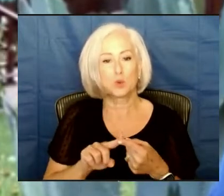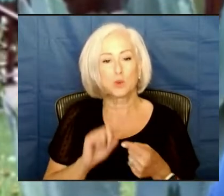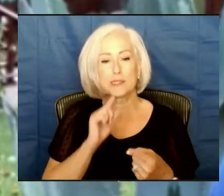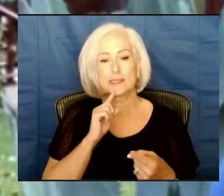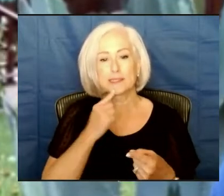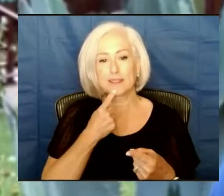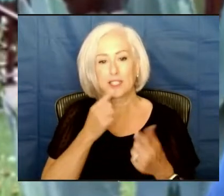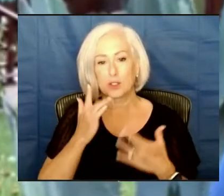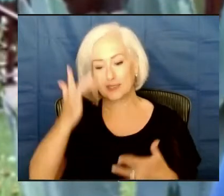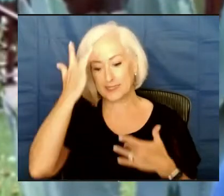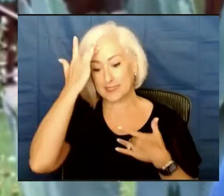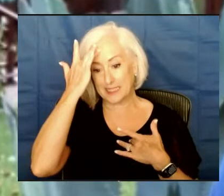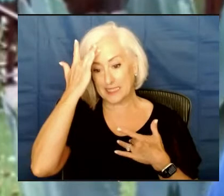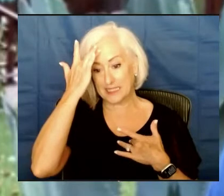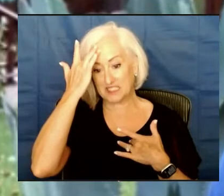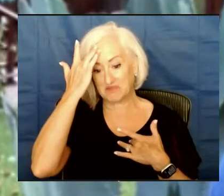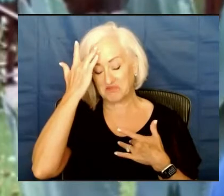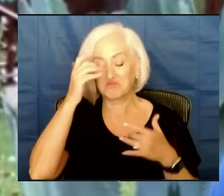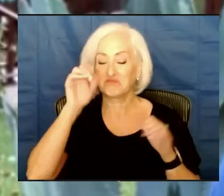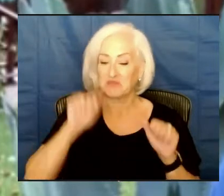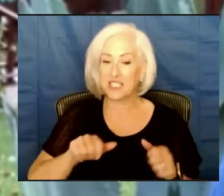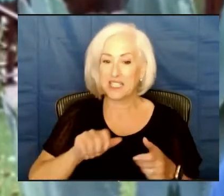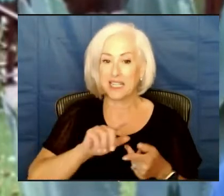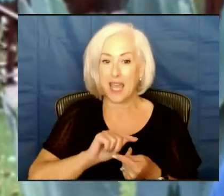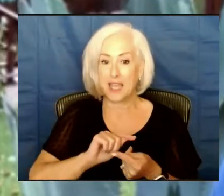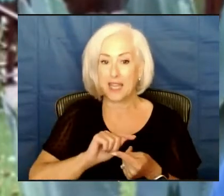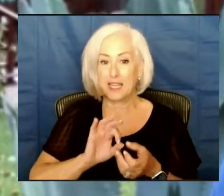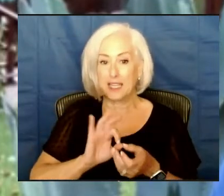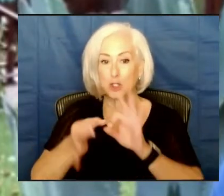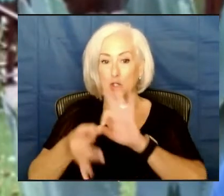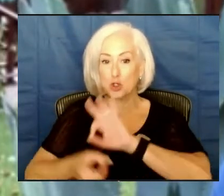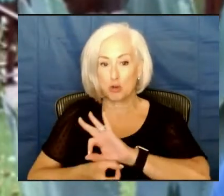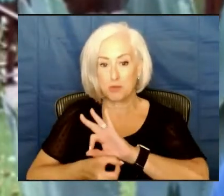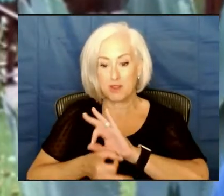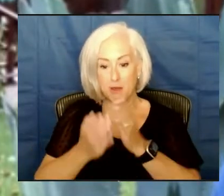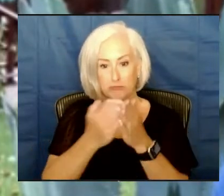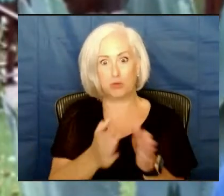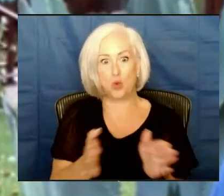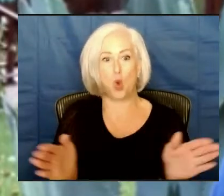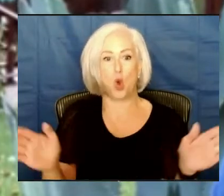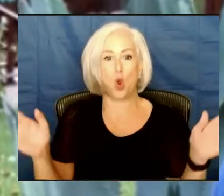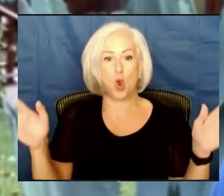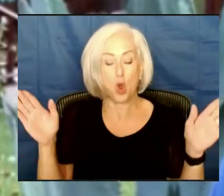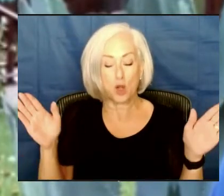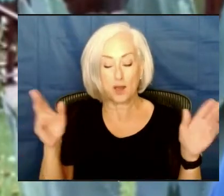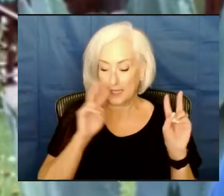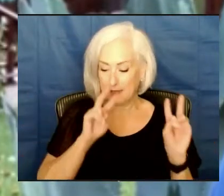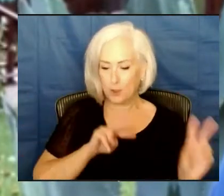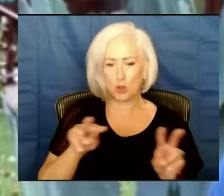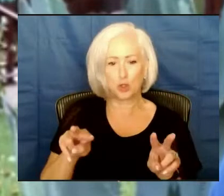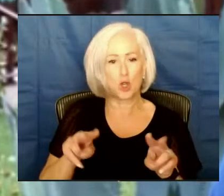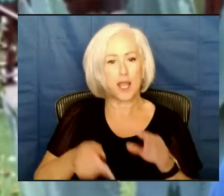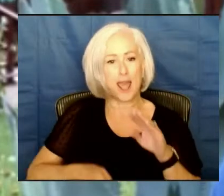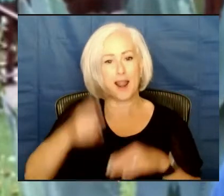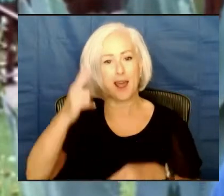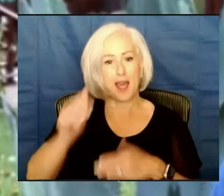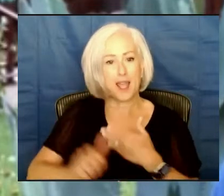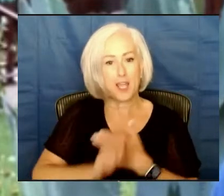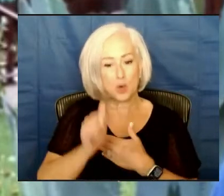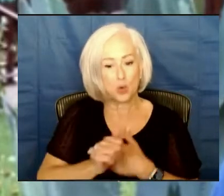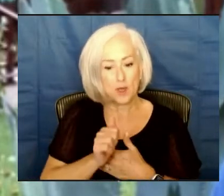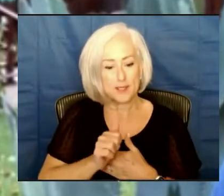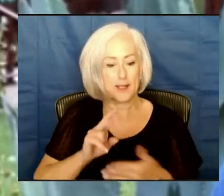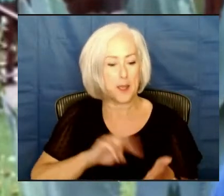be interpreted very broadly. We know that if you look at those indications for high risk, a lot of that has to do with